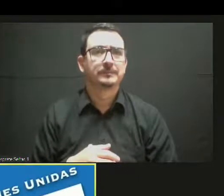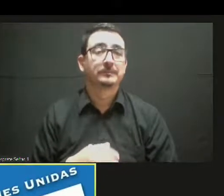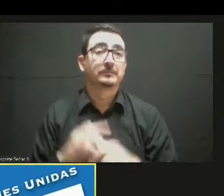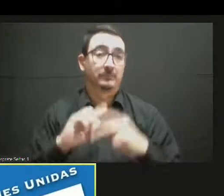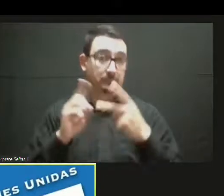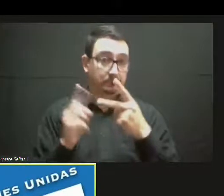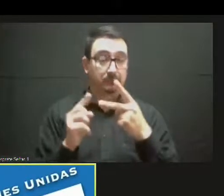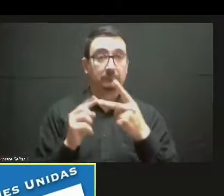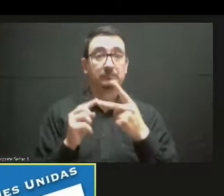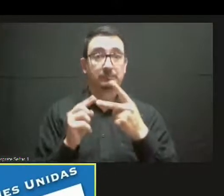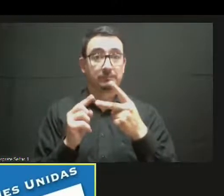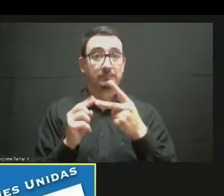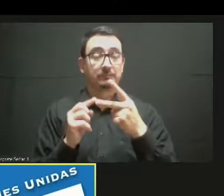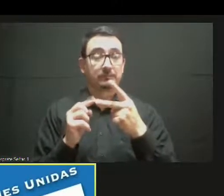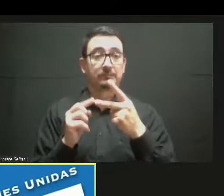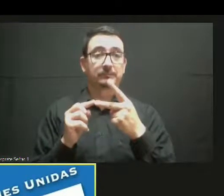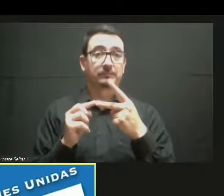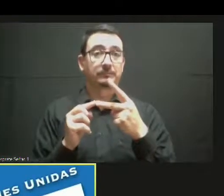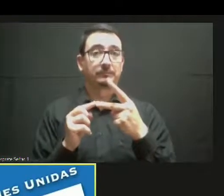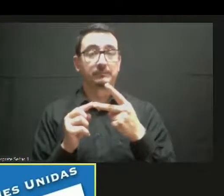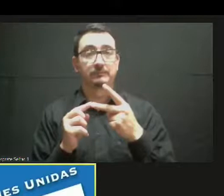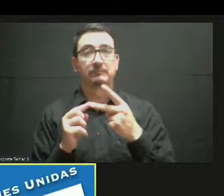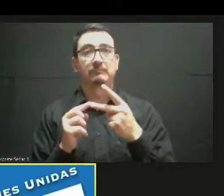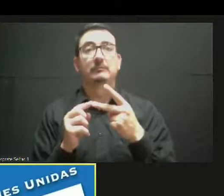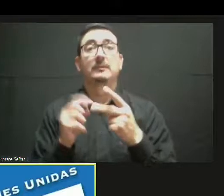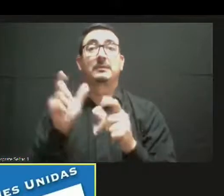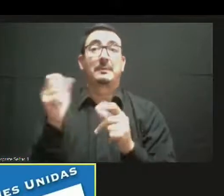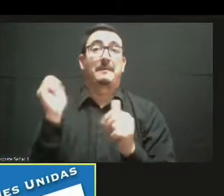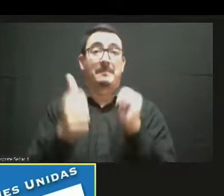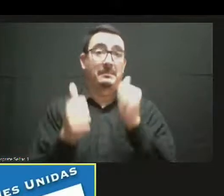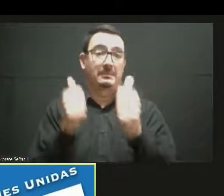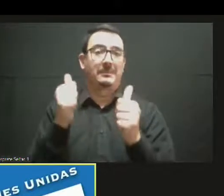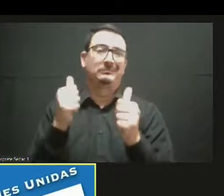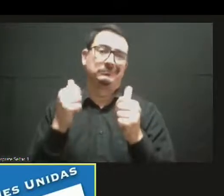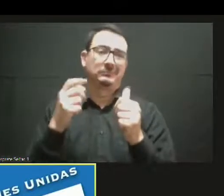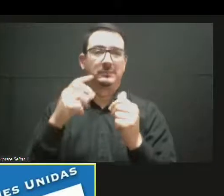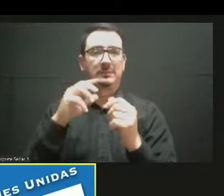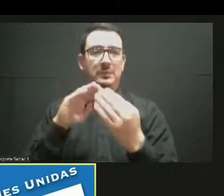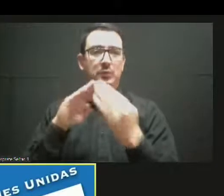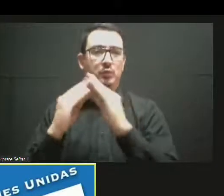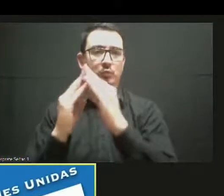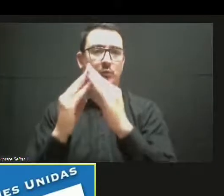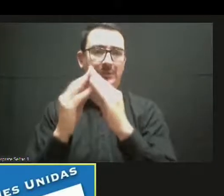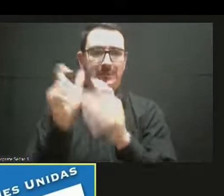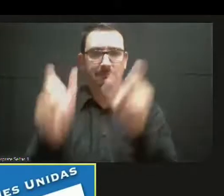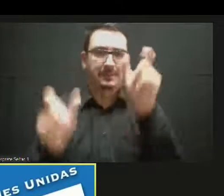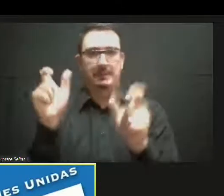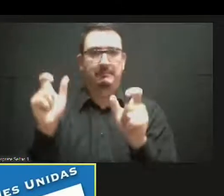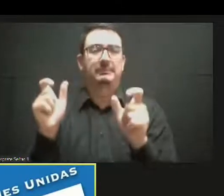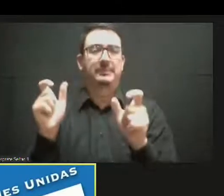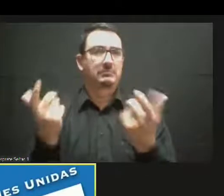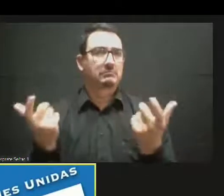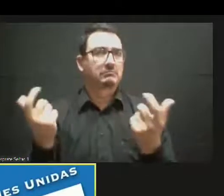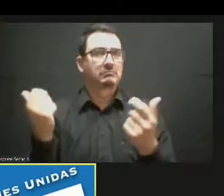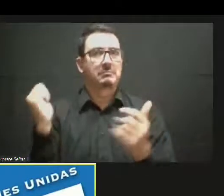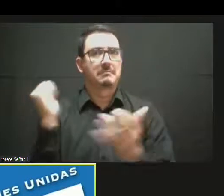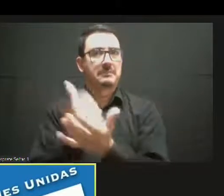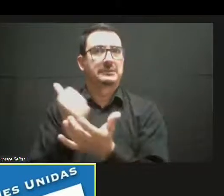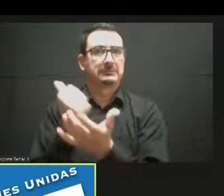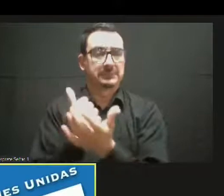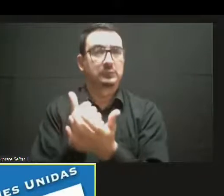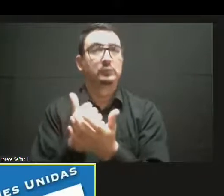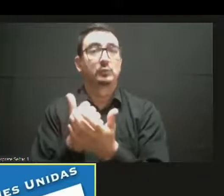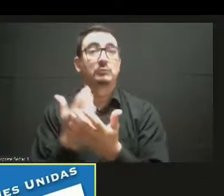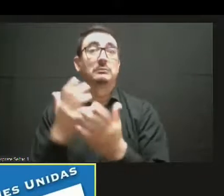services sector, and in particular, the Dominican Republic has become a very attractive location for the film industry. And she